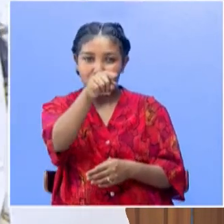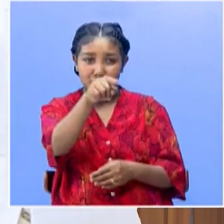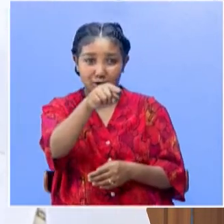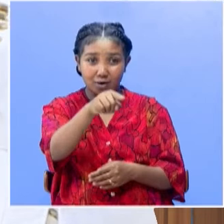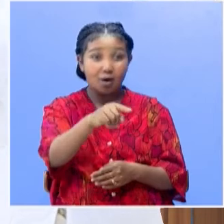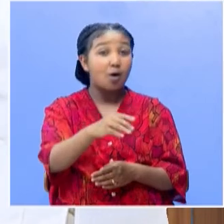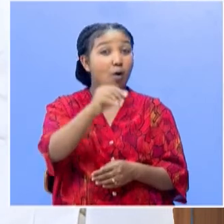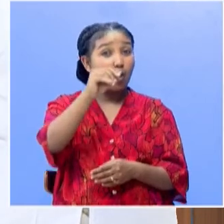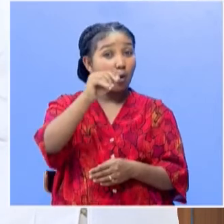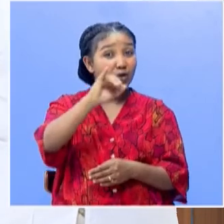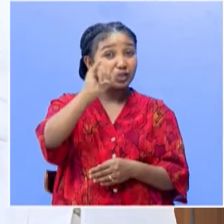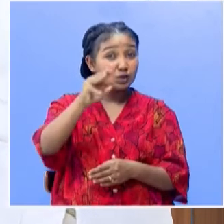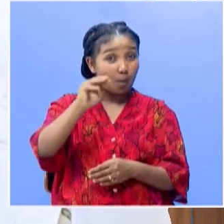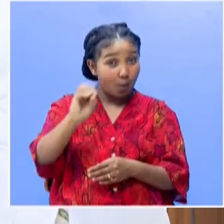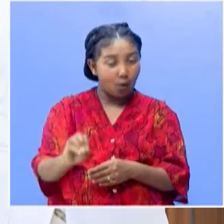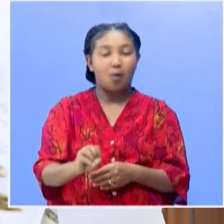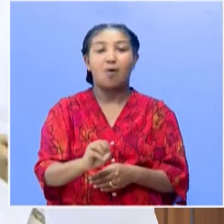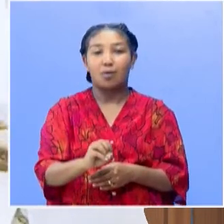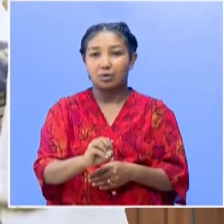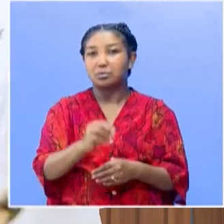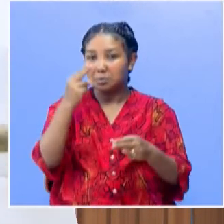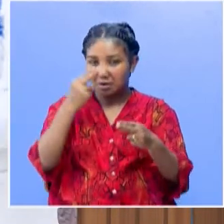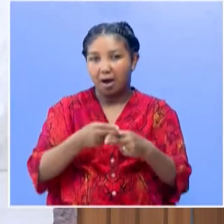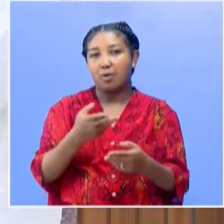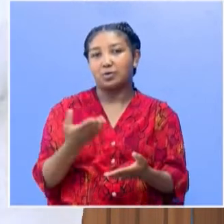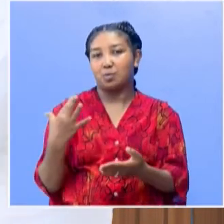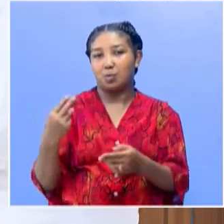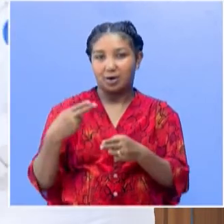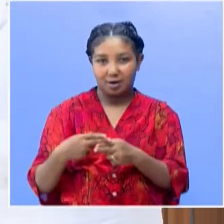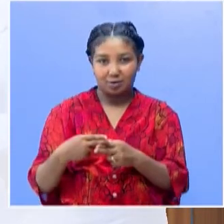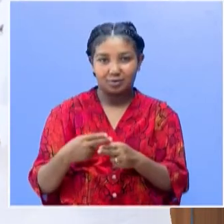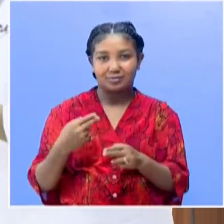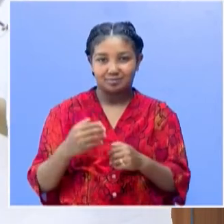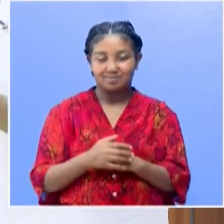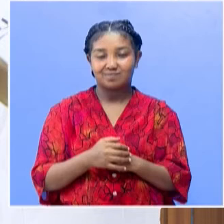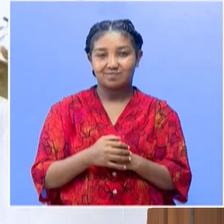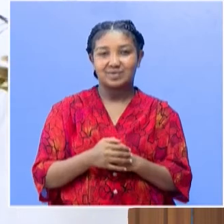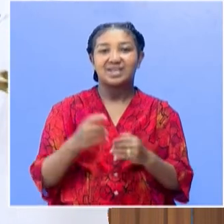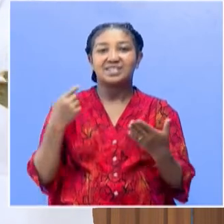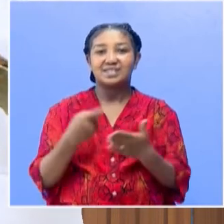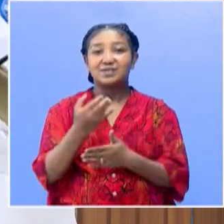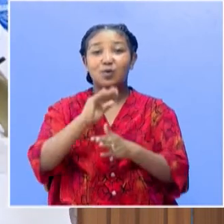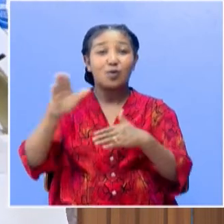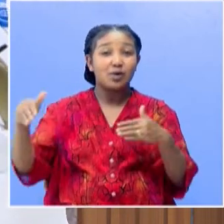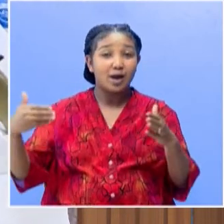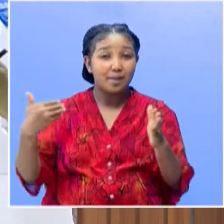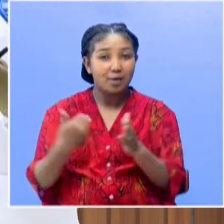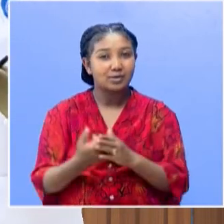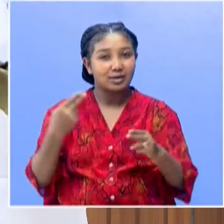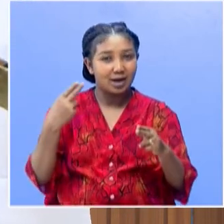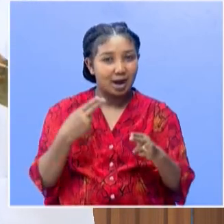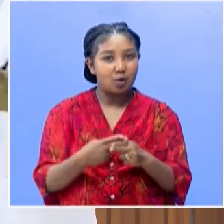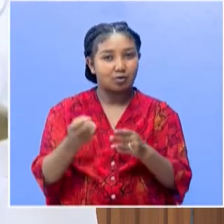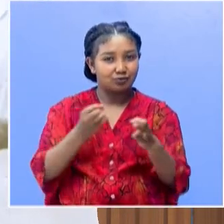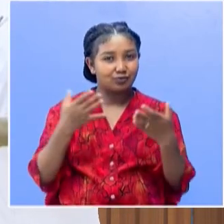said Jomo. Jomo is also what? A noun. Good. So, this is all about noun that I